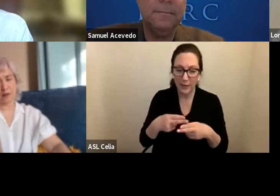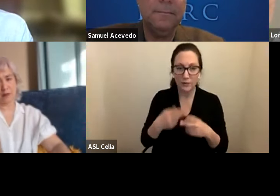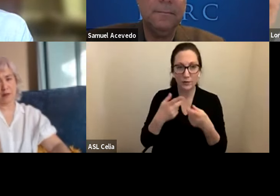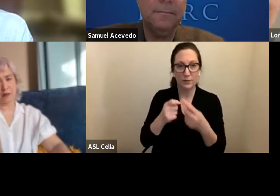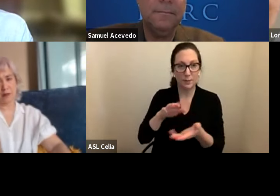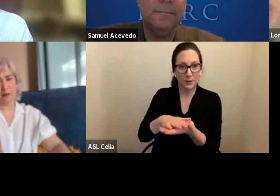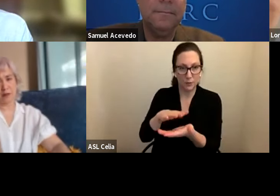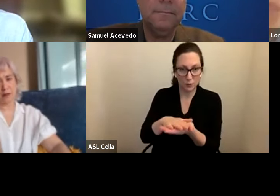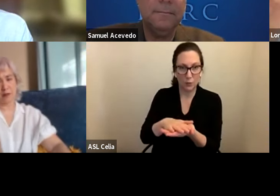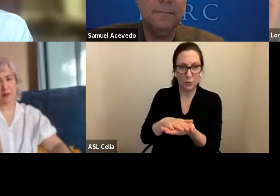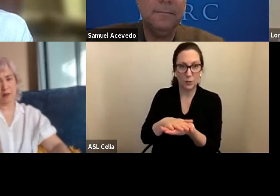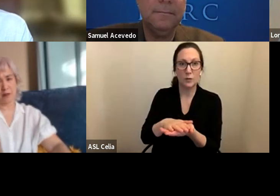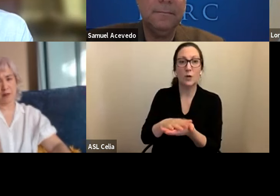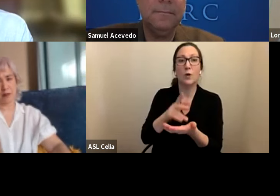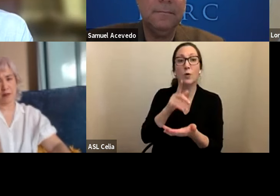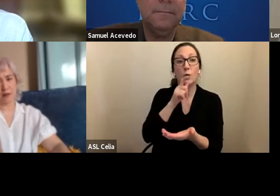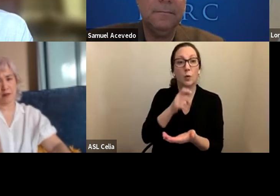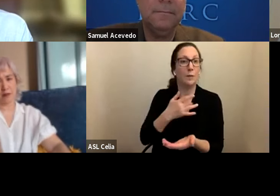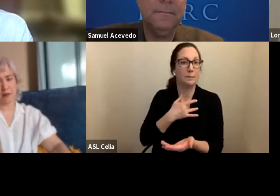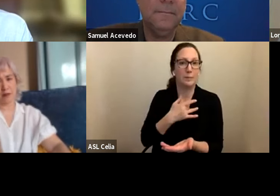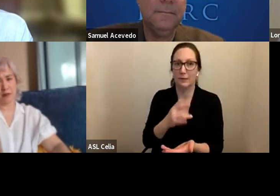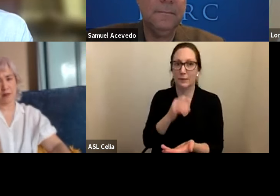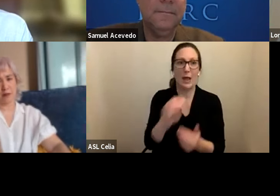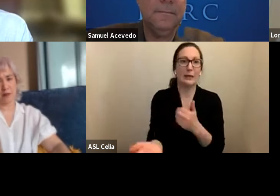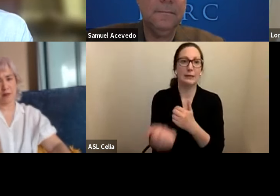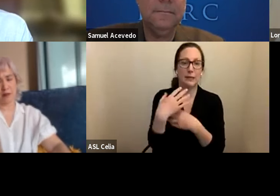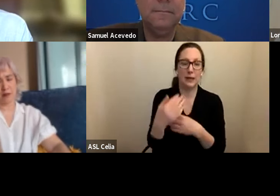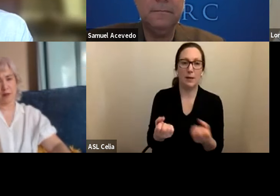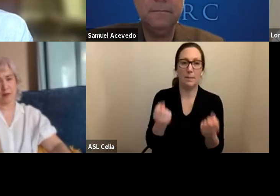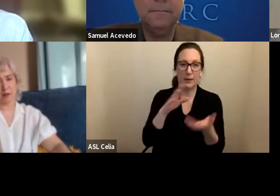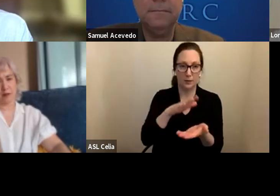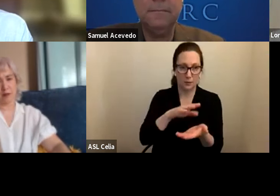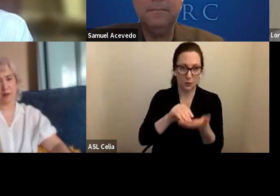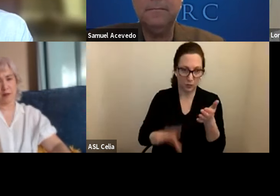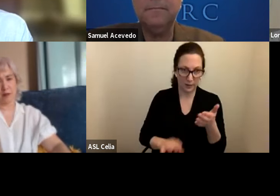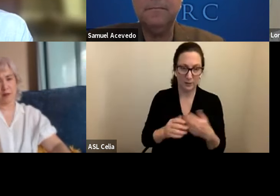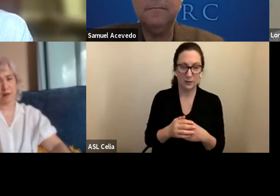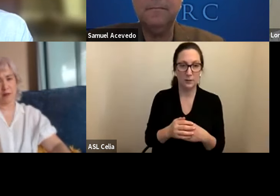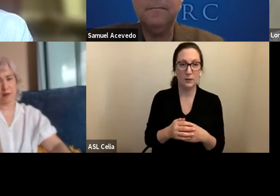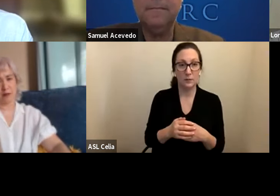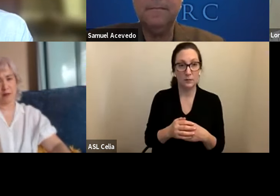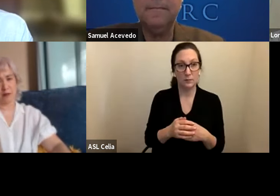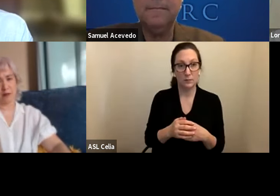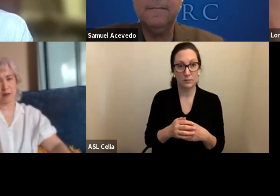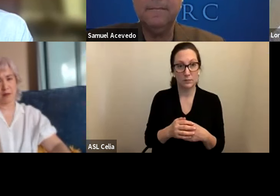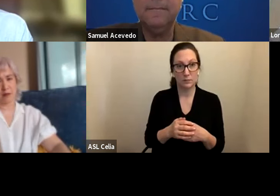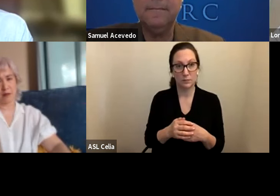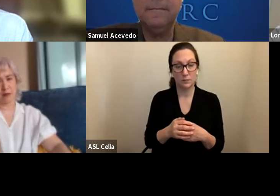been historically not feeders. And what kind of evidence would those schools like